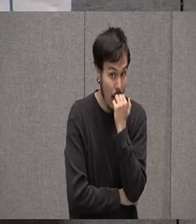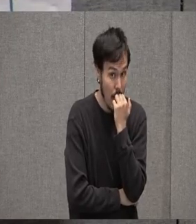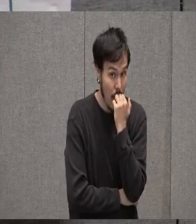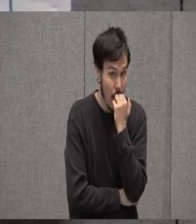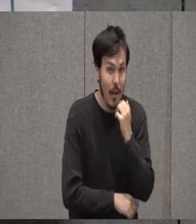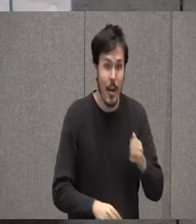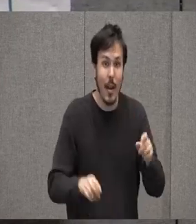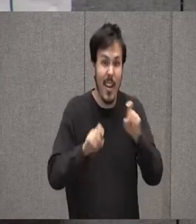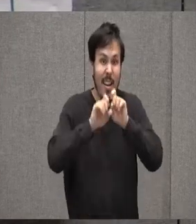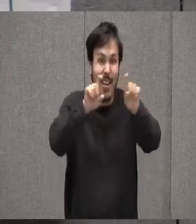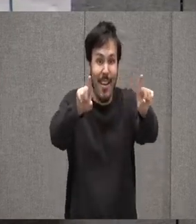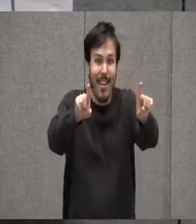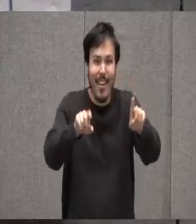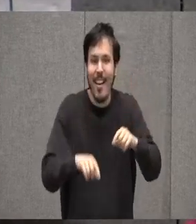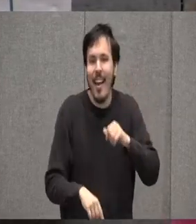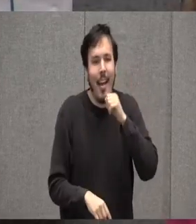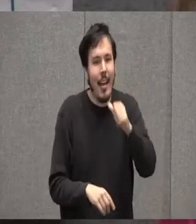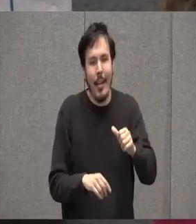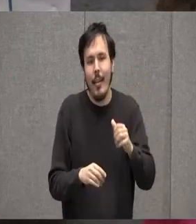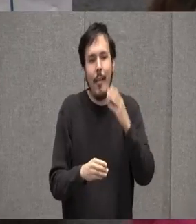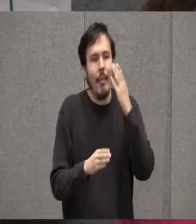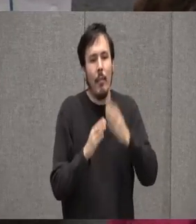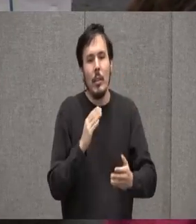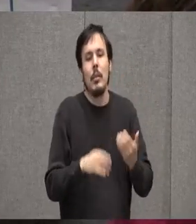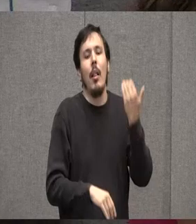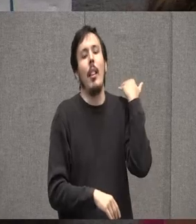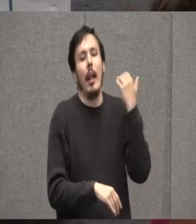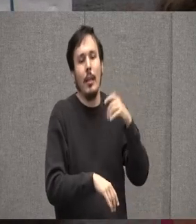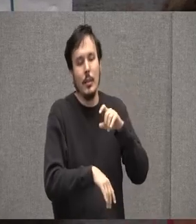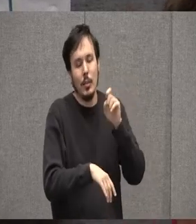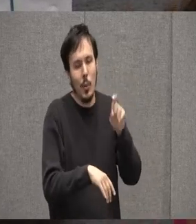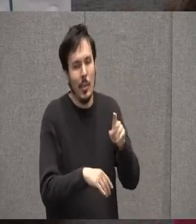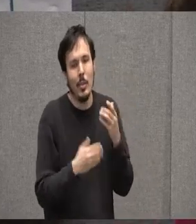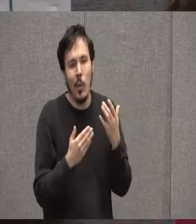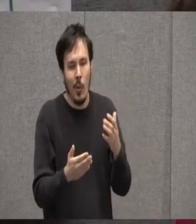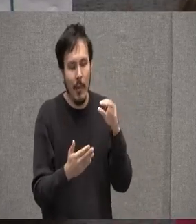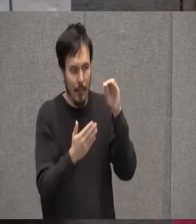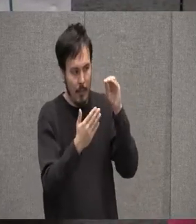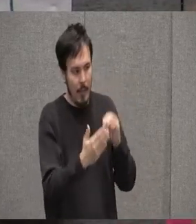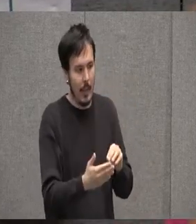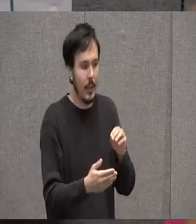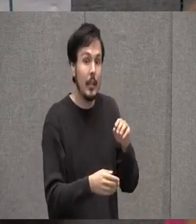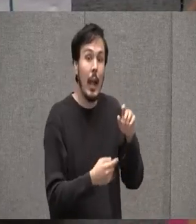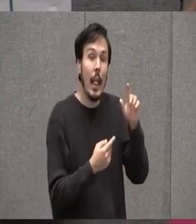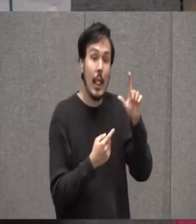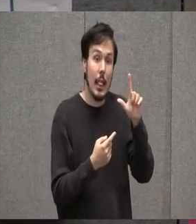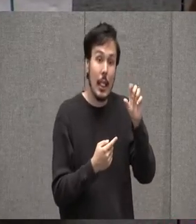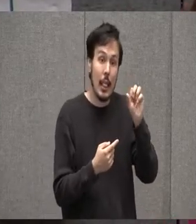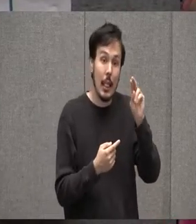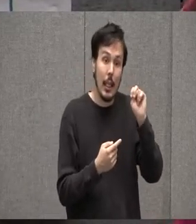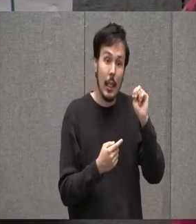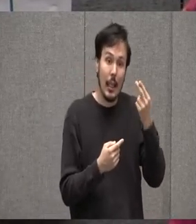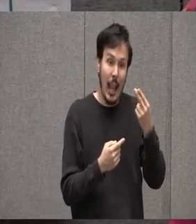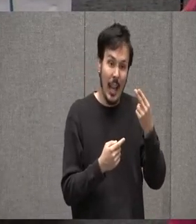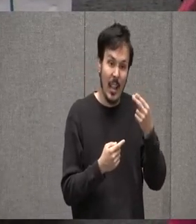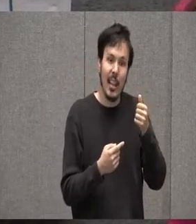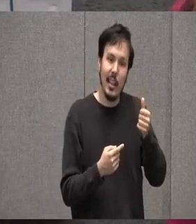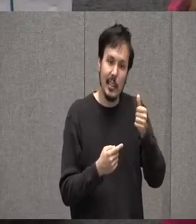I asked a question and I didn't finish my last question, so I'm just going back and filling that in. The length equals 16